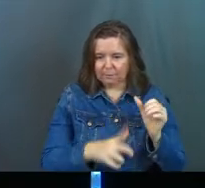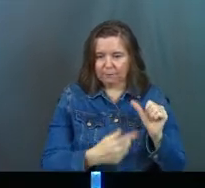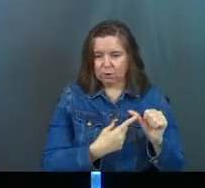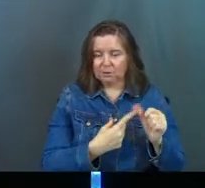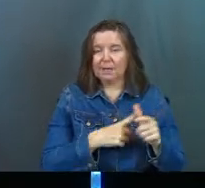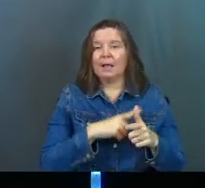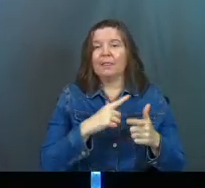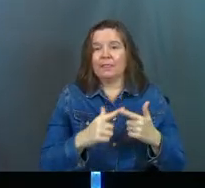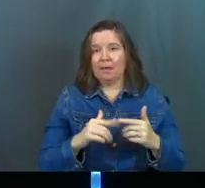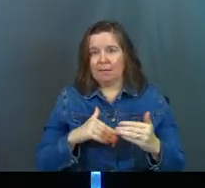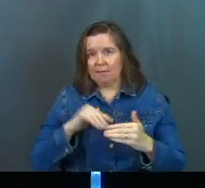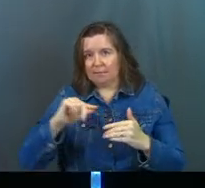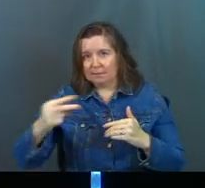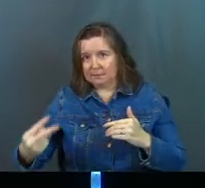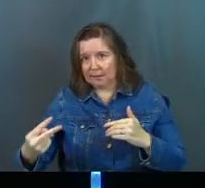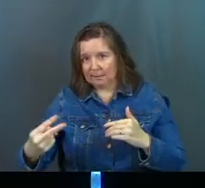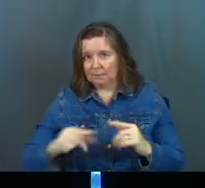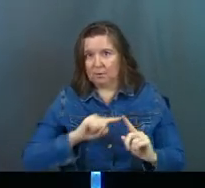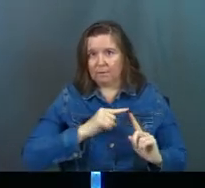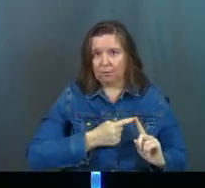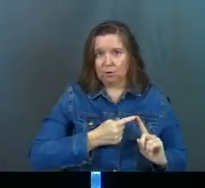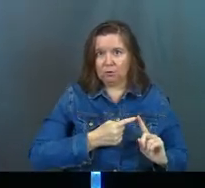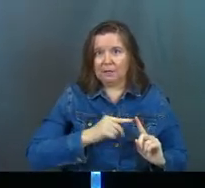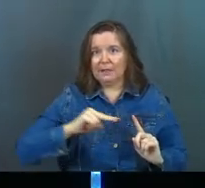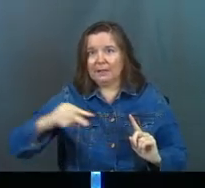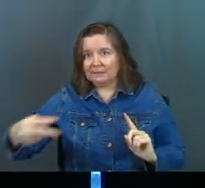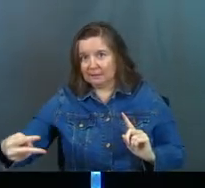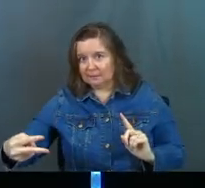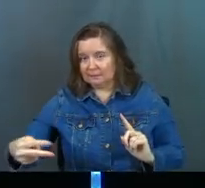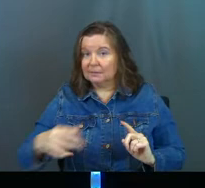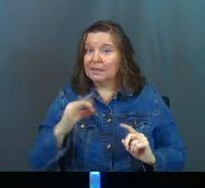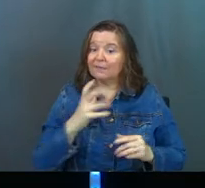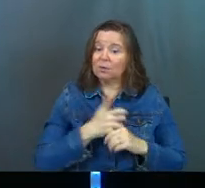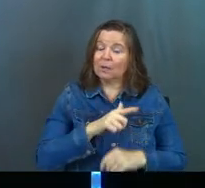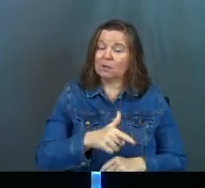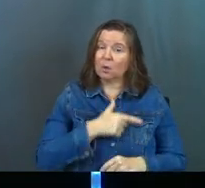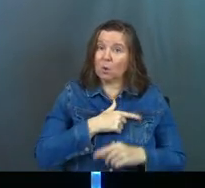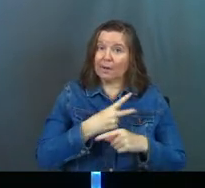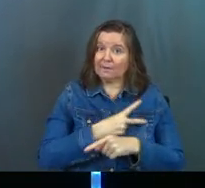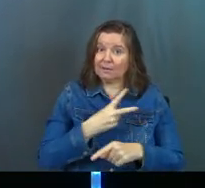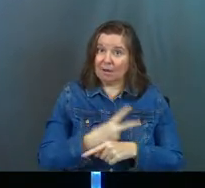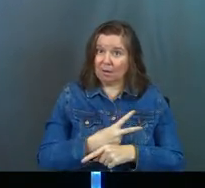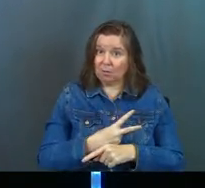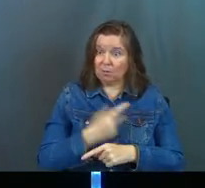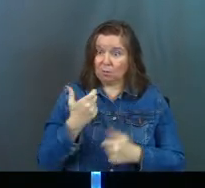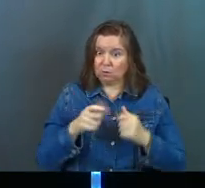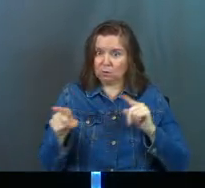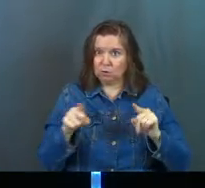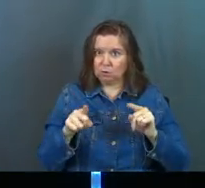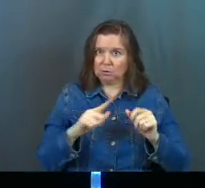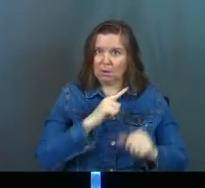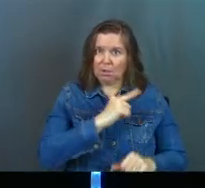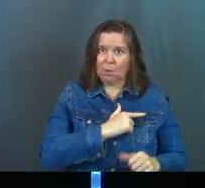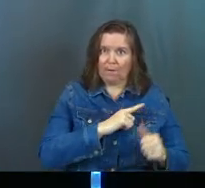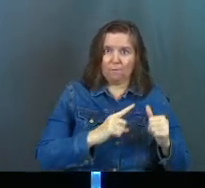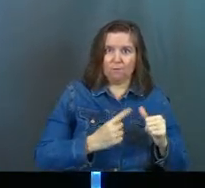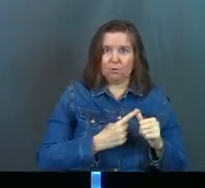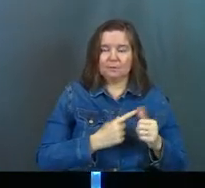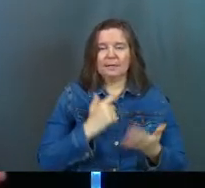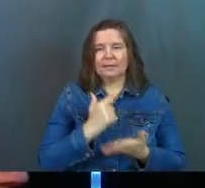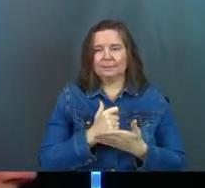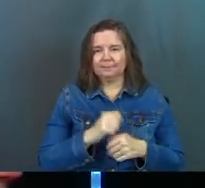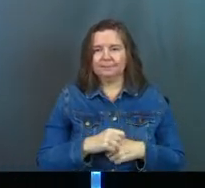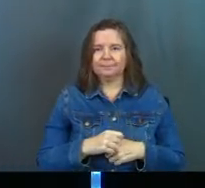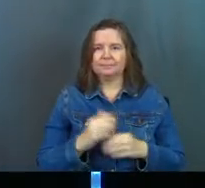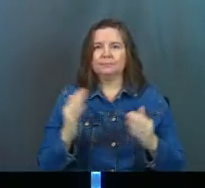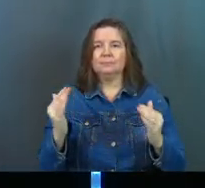to work. Loyalty should be to your spouse first. And if you can get the loyalty figured out, it helps. Hurts